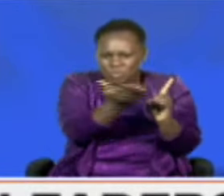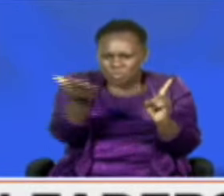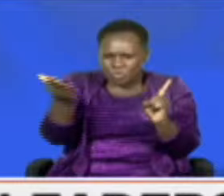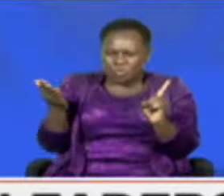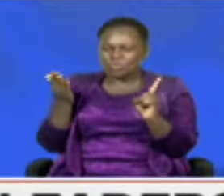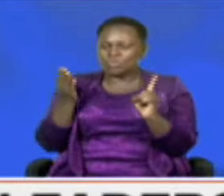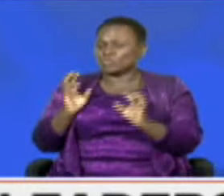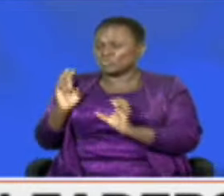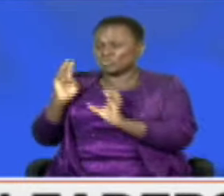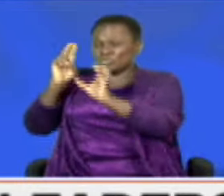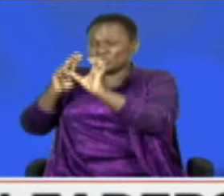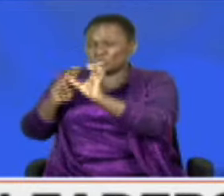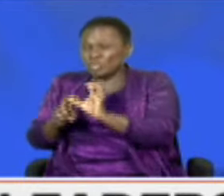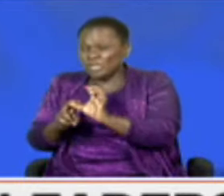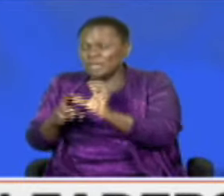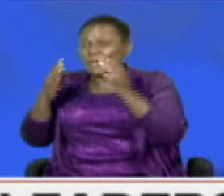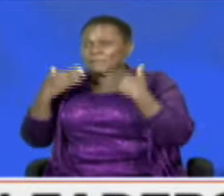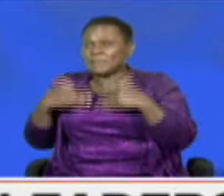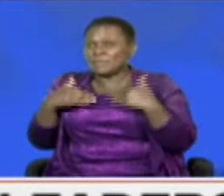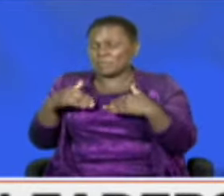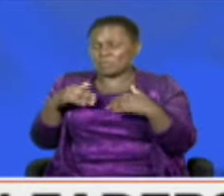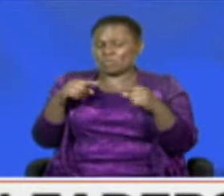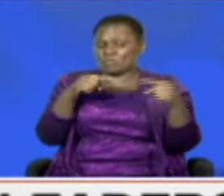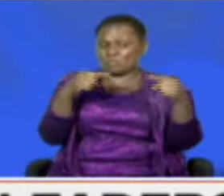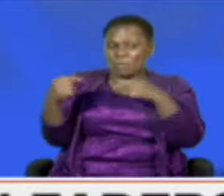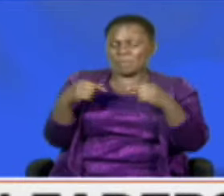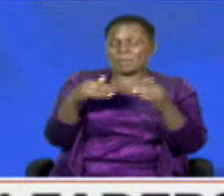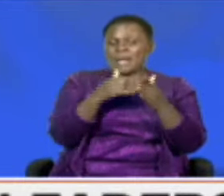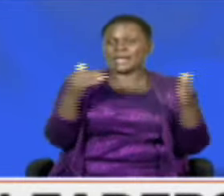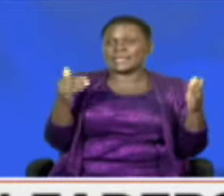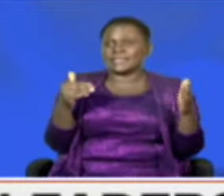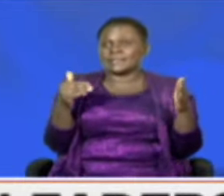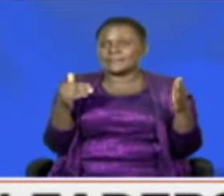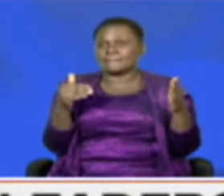go and join the people you are fighting against.